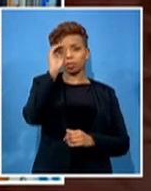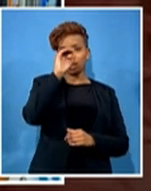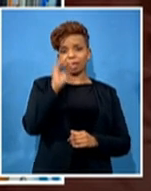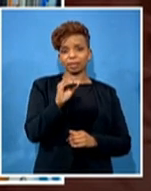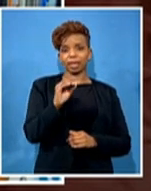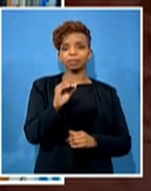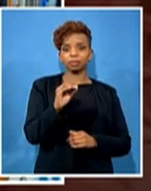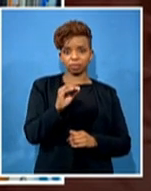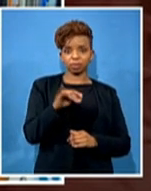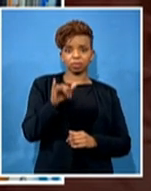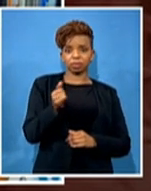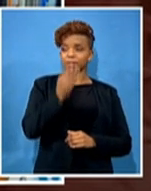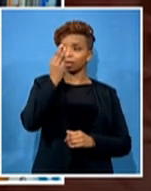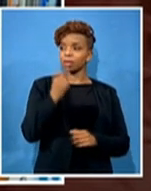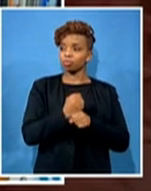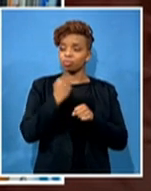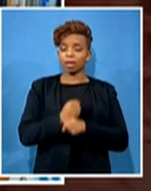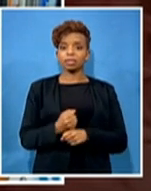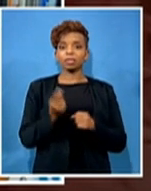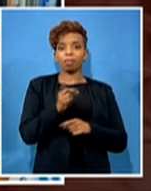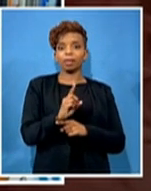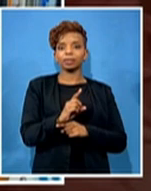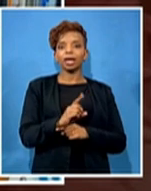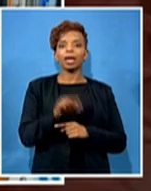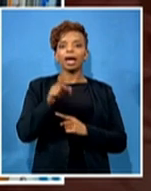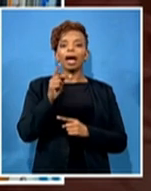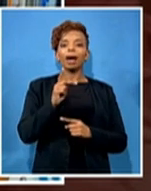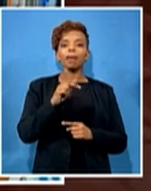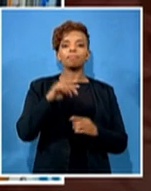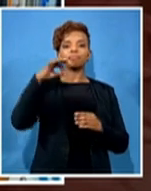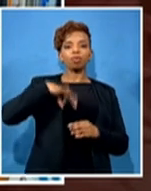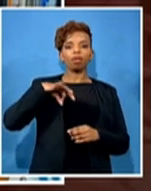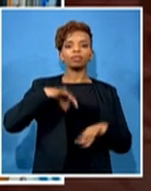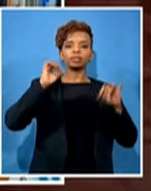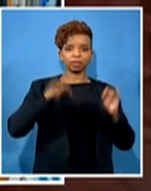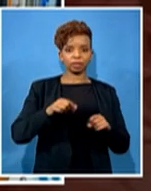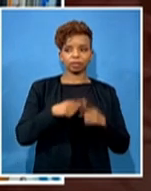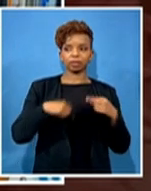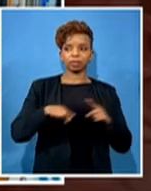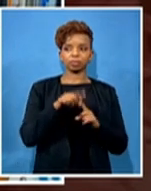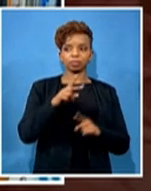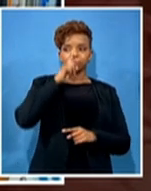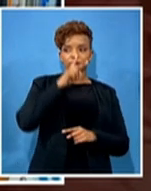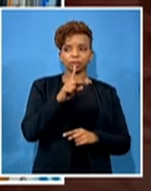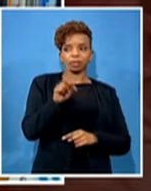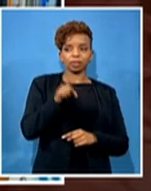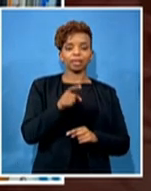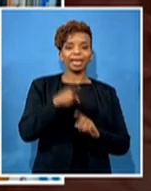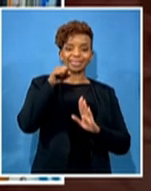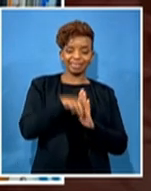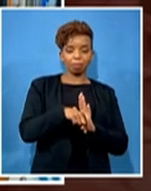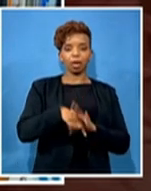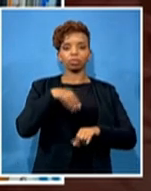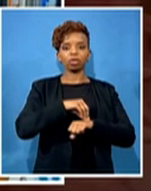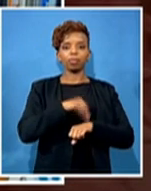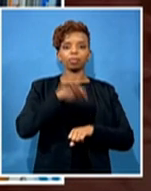So, yes, we are going to see some industries still in very deep trouble. But I think things like manufacturing are coming back. Certainly